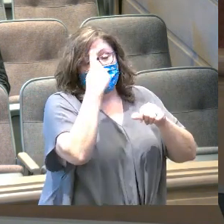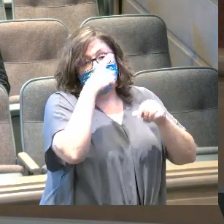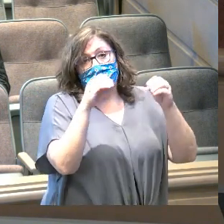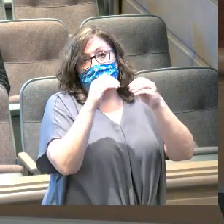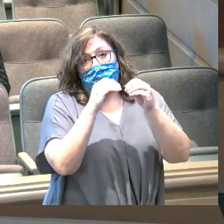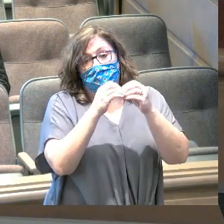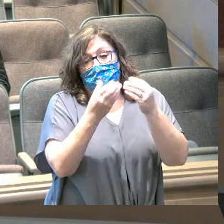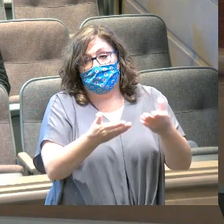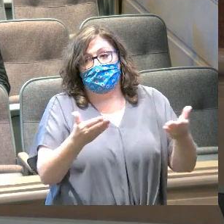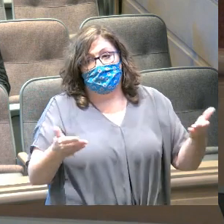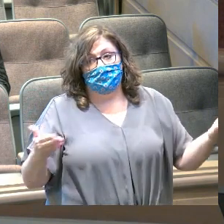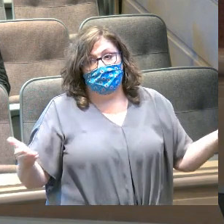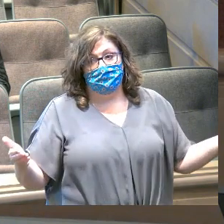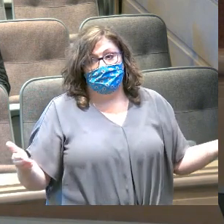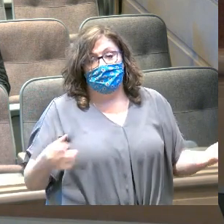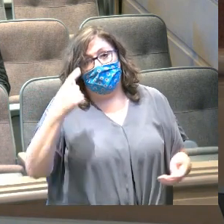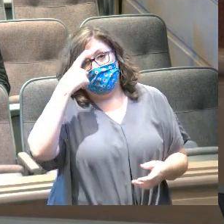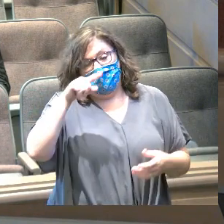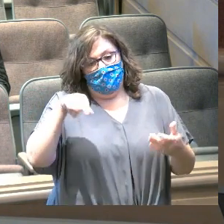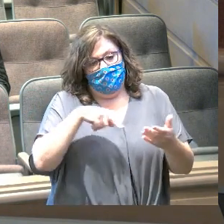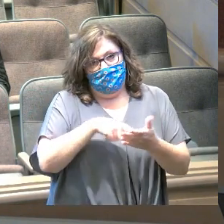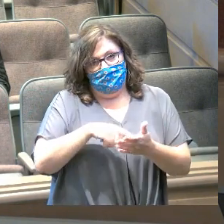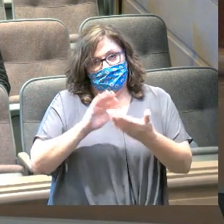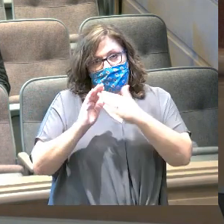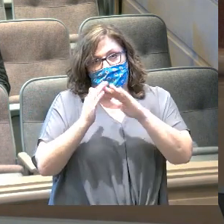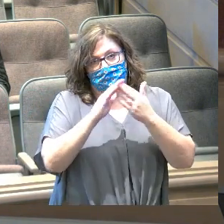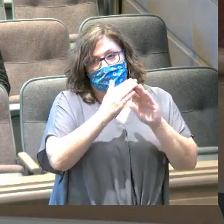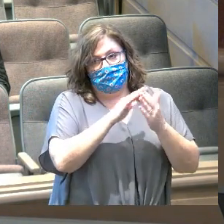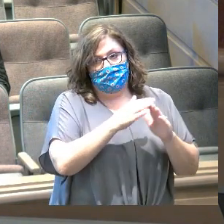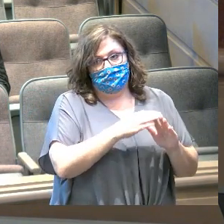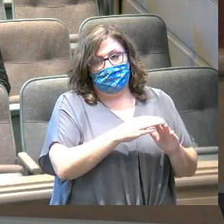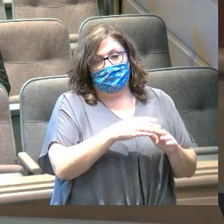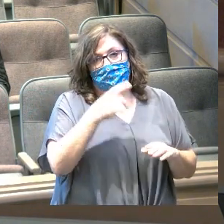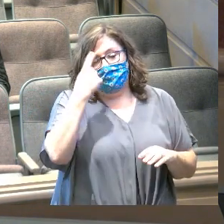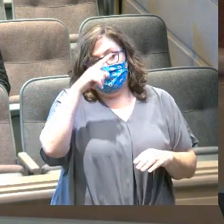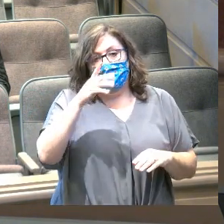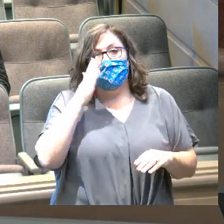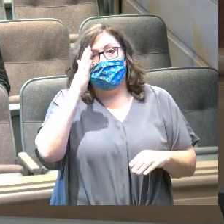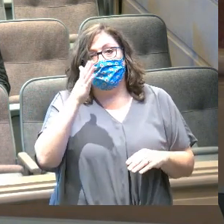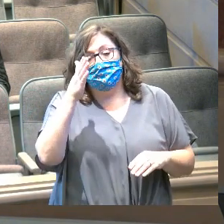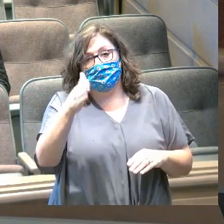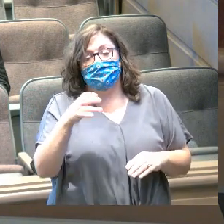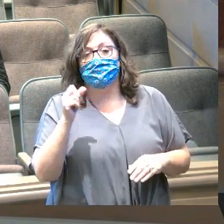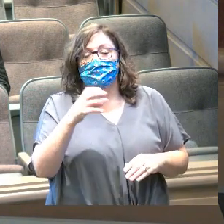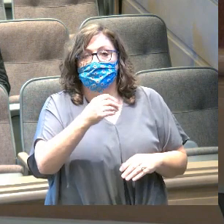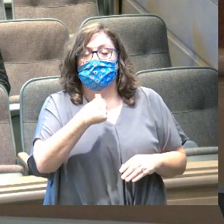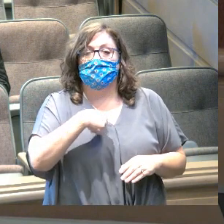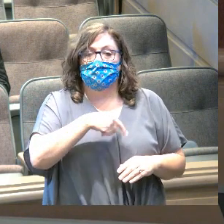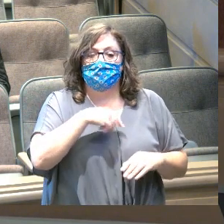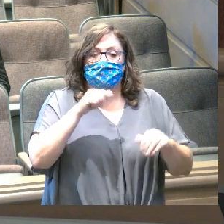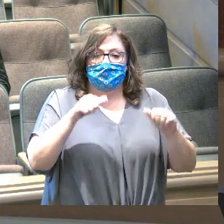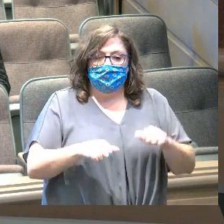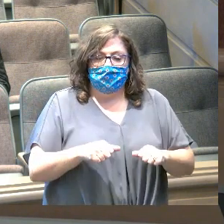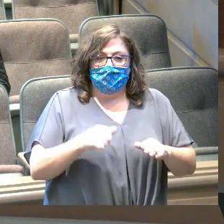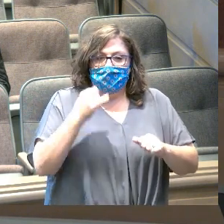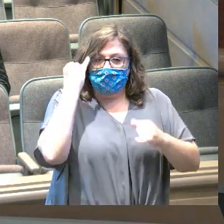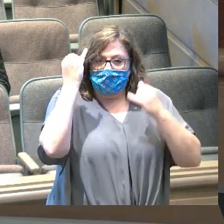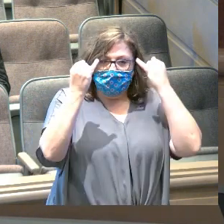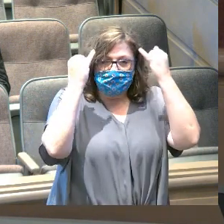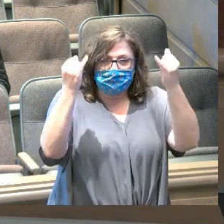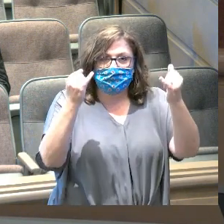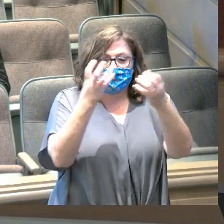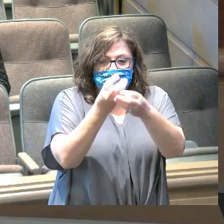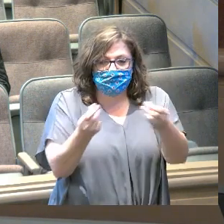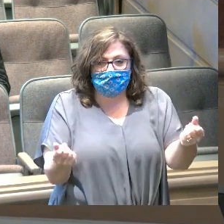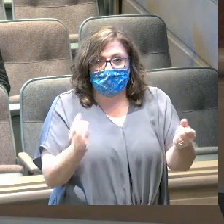more resources for this community on a forward-moving basis so that we can tailor a solution to